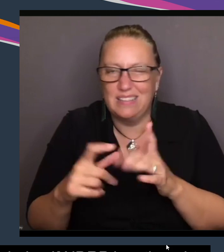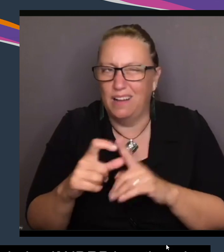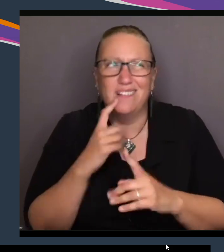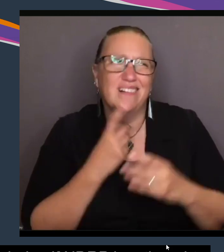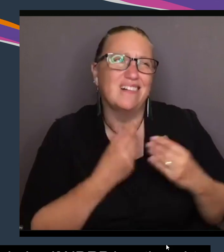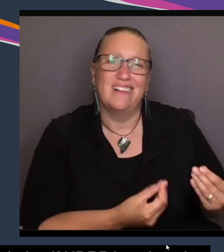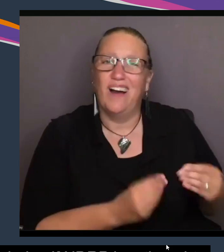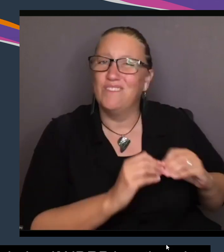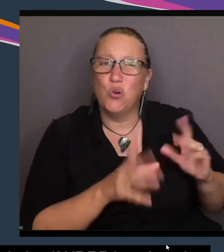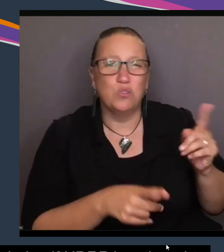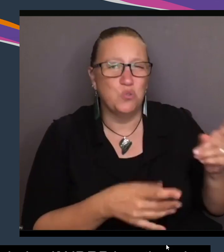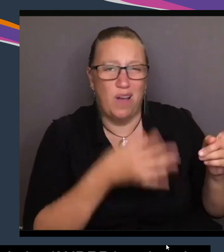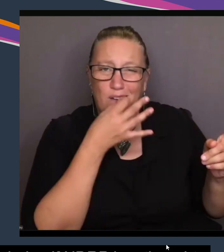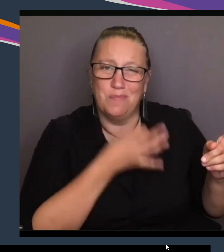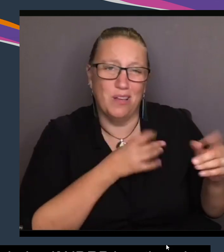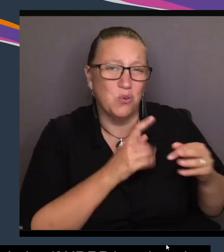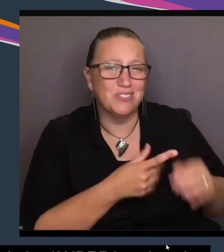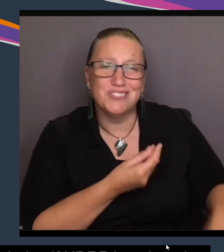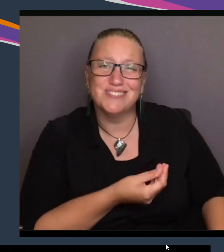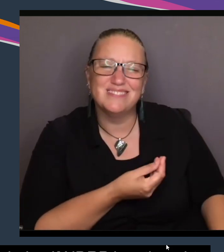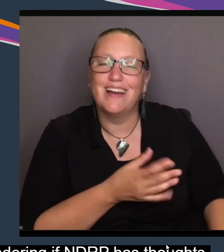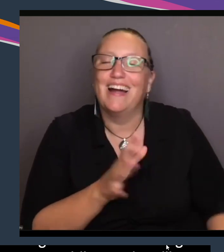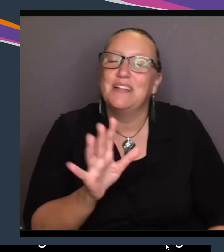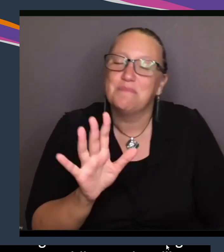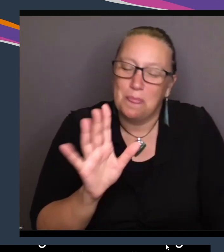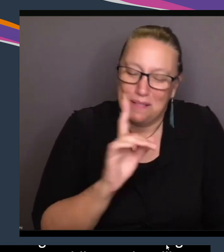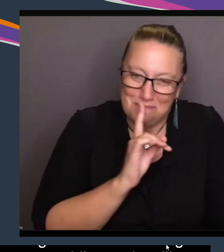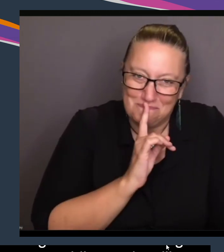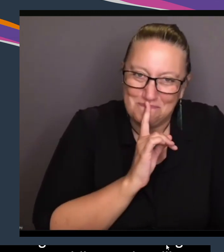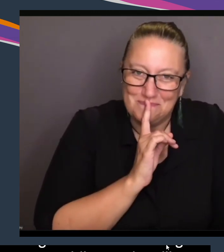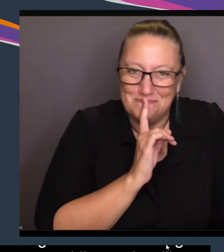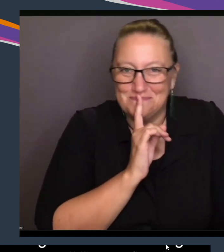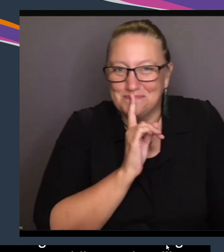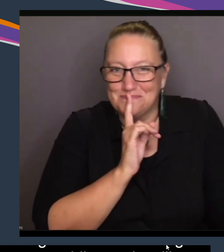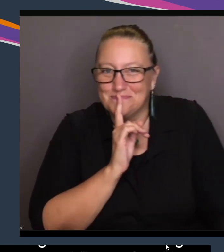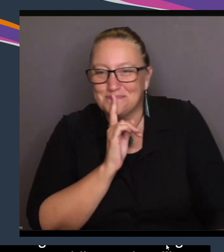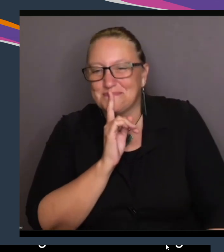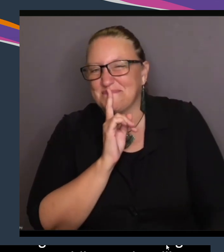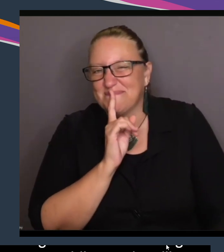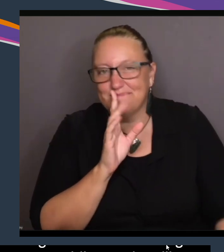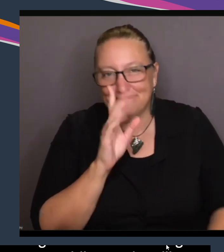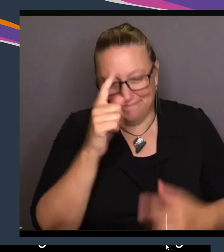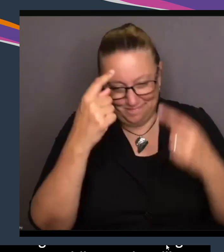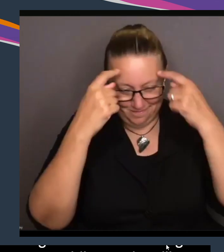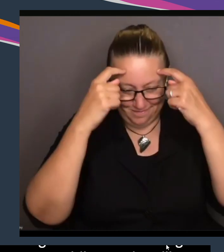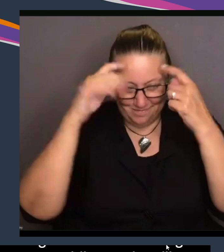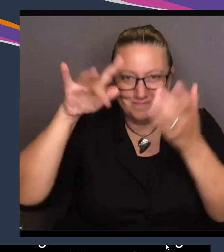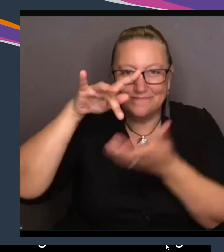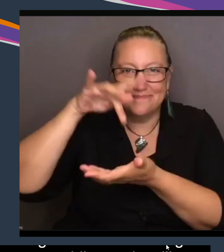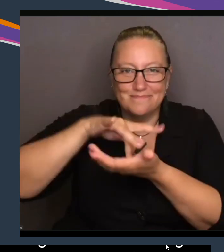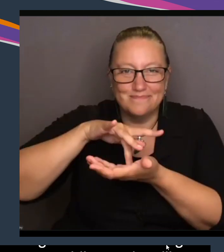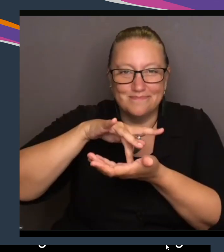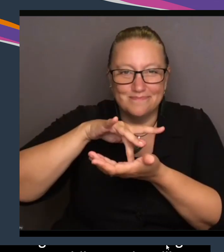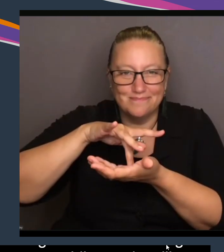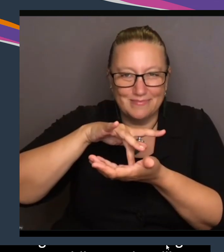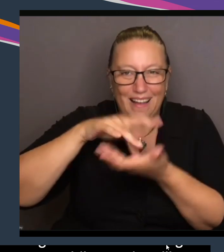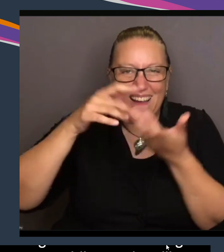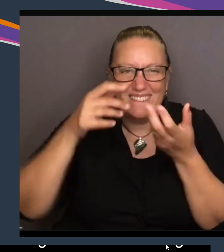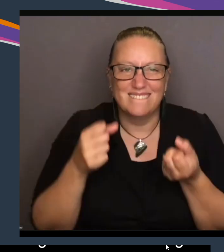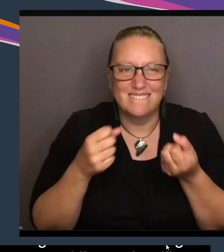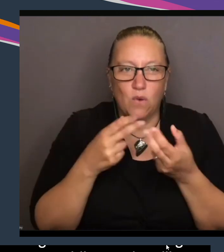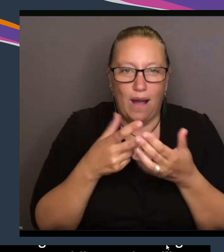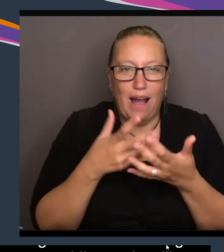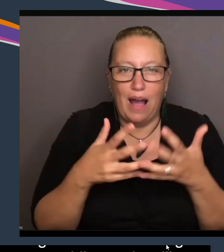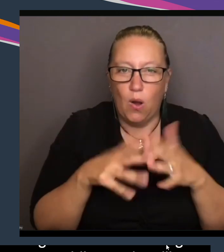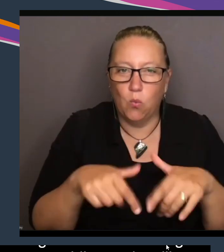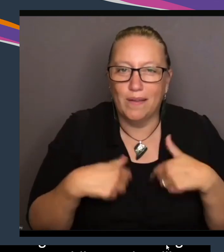Rachel. Look, it's absolutely front and central to thinking about that. One of the